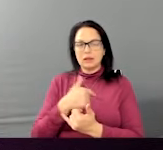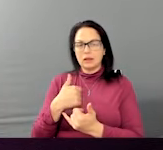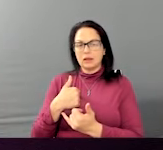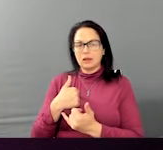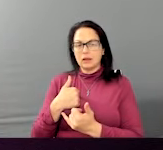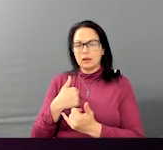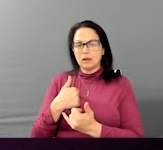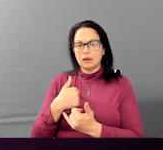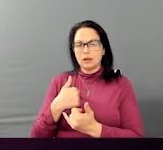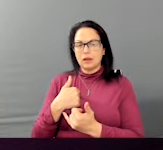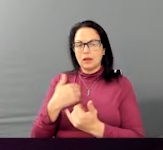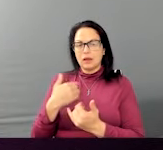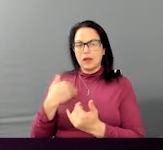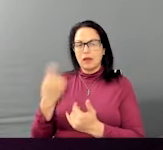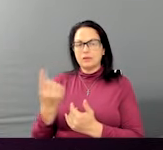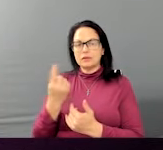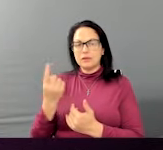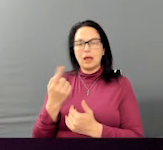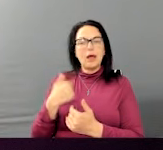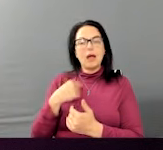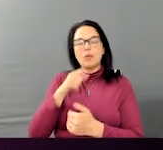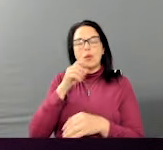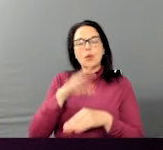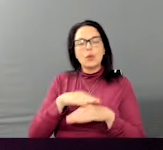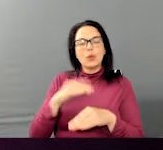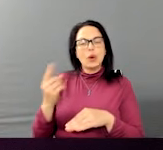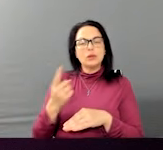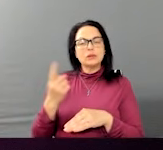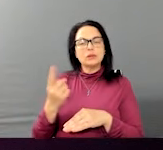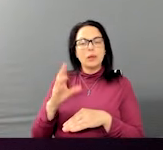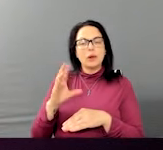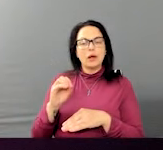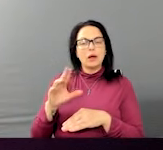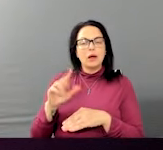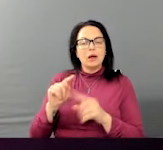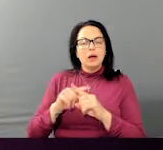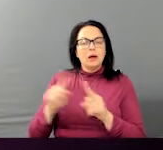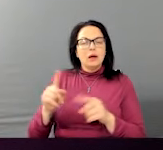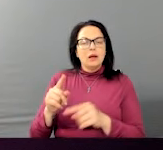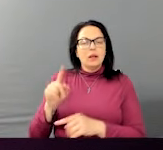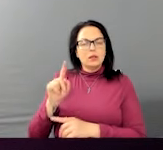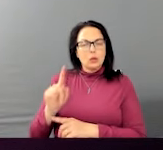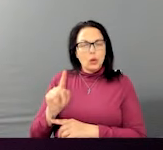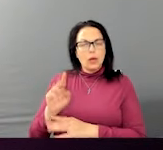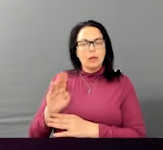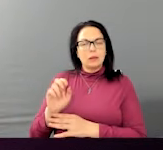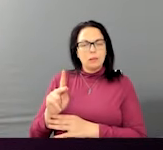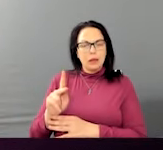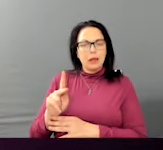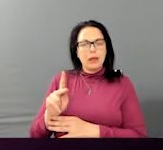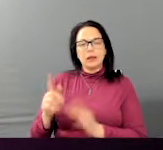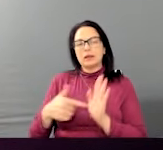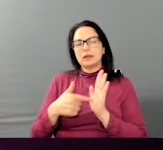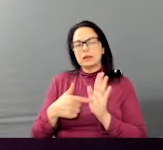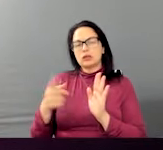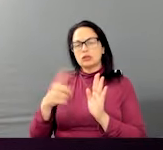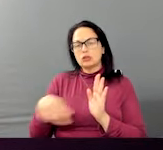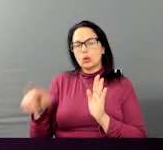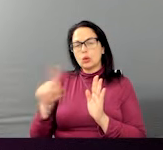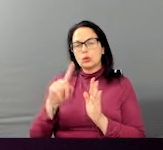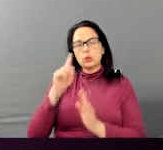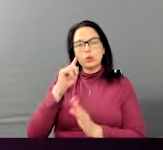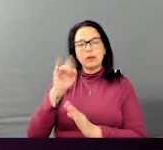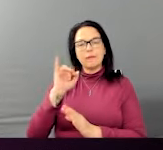I call them out? Never mind, I'm not going to call anybody out, but there are some banks, one bank in particular, that shows you infinity